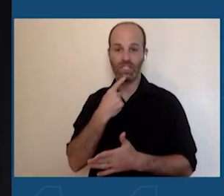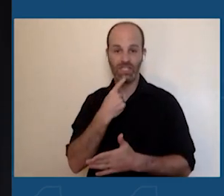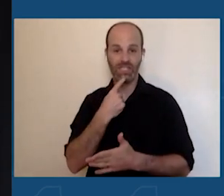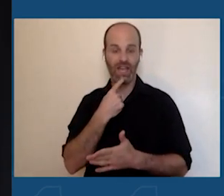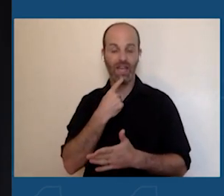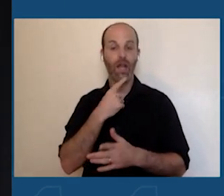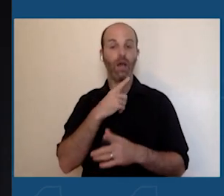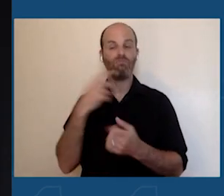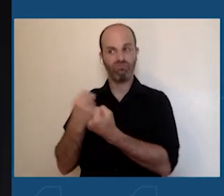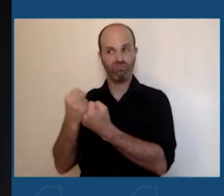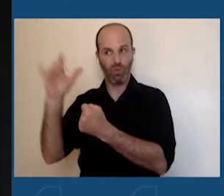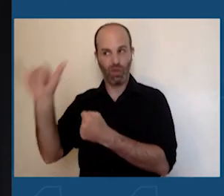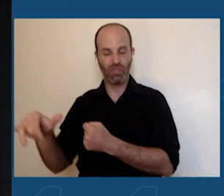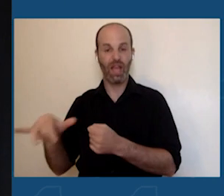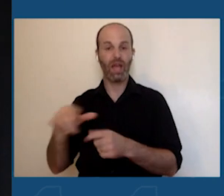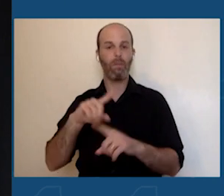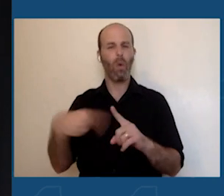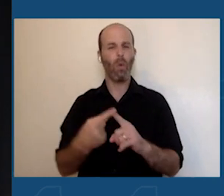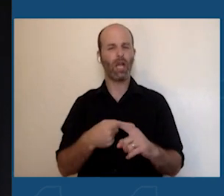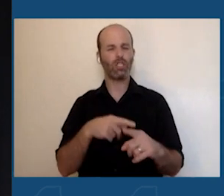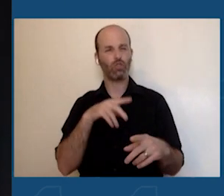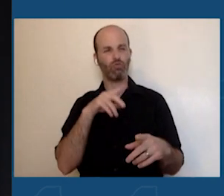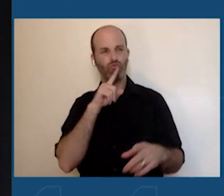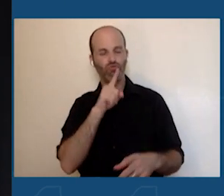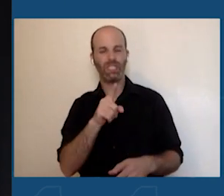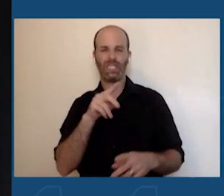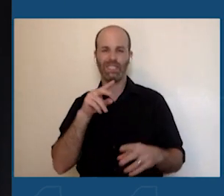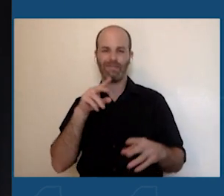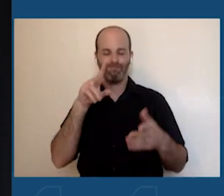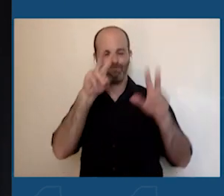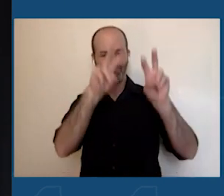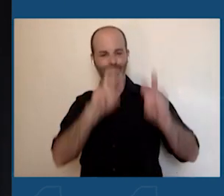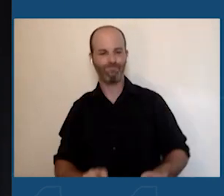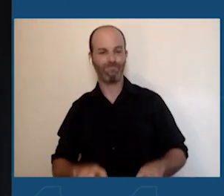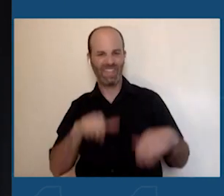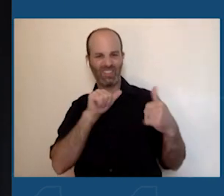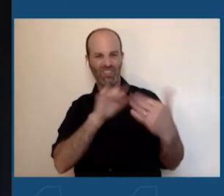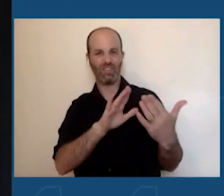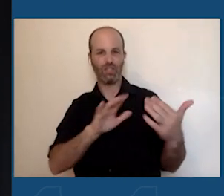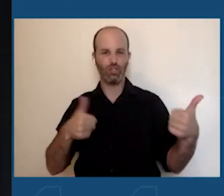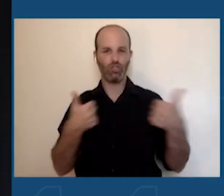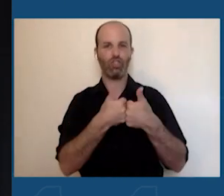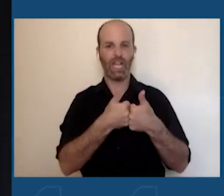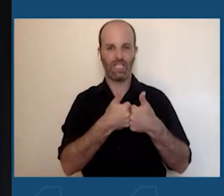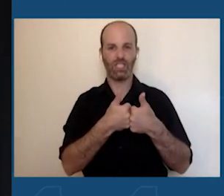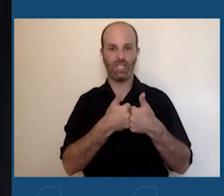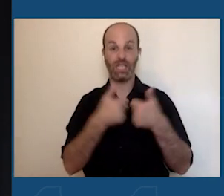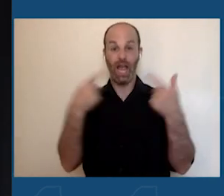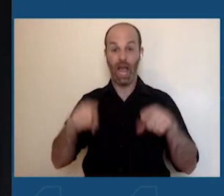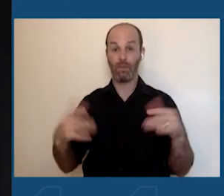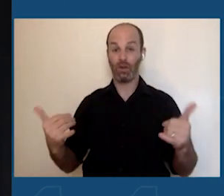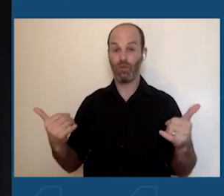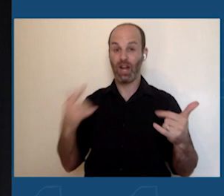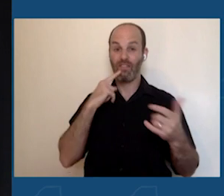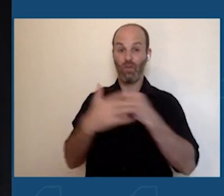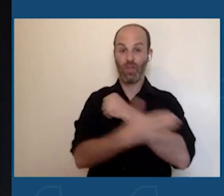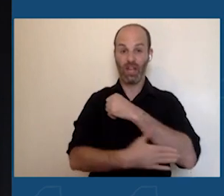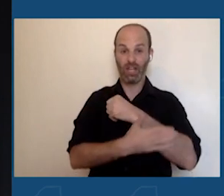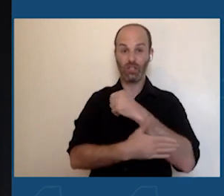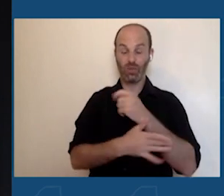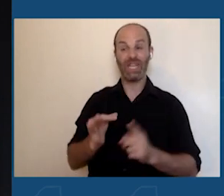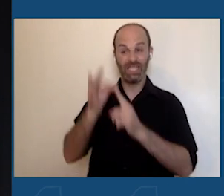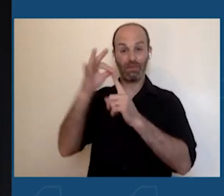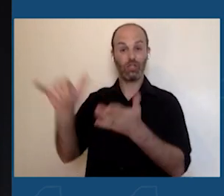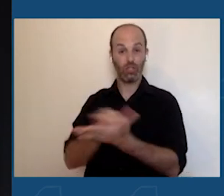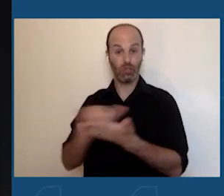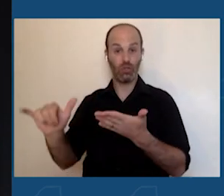the challenges confronting this country right now, and in particular confronting this state, we are so fortunate to